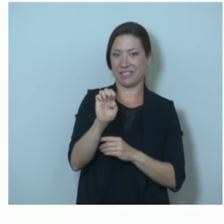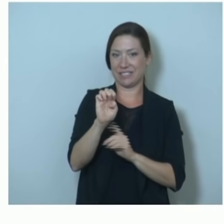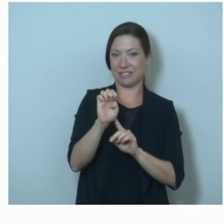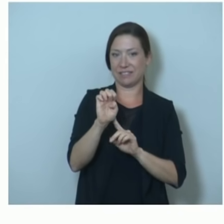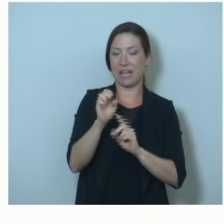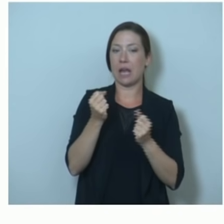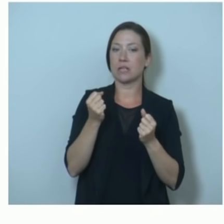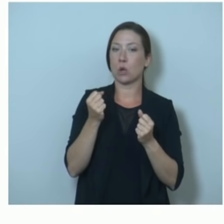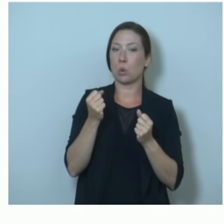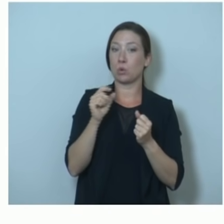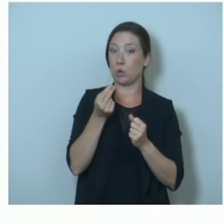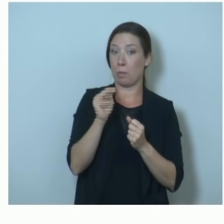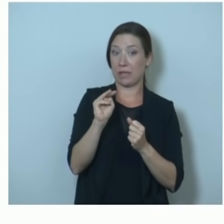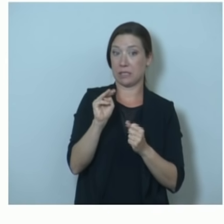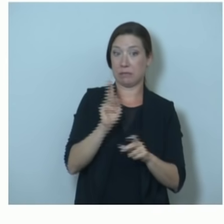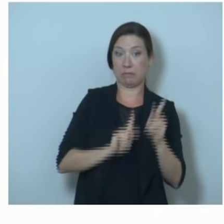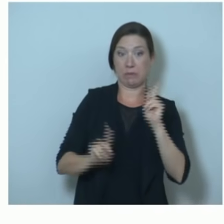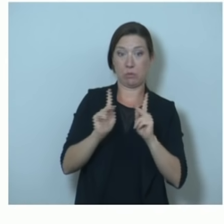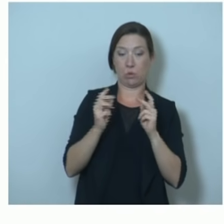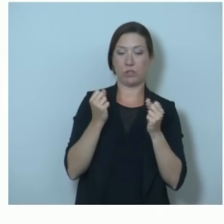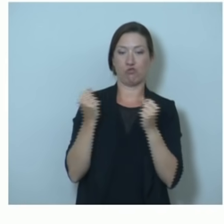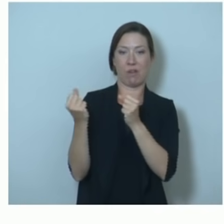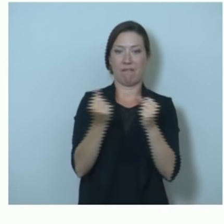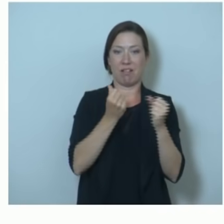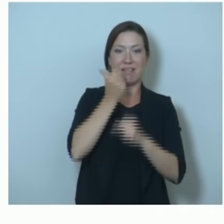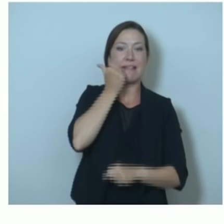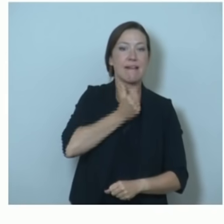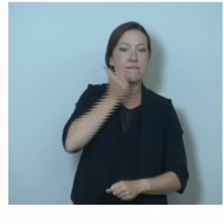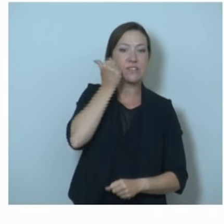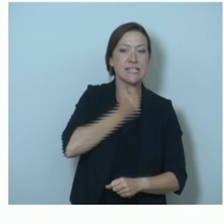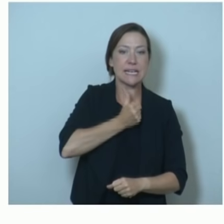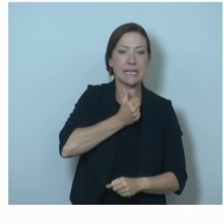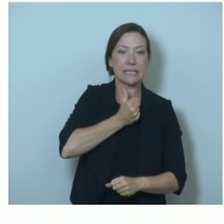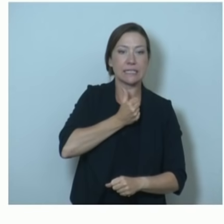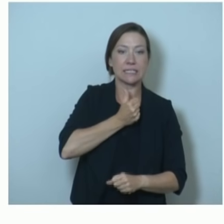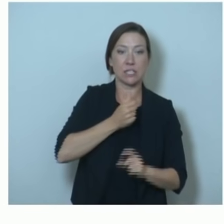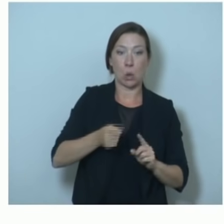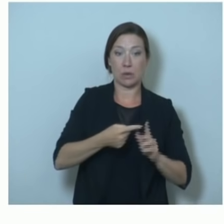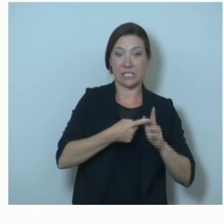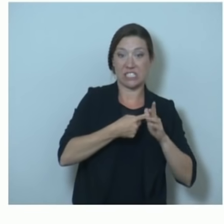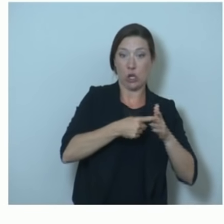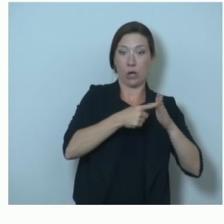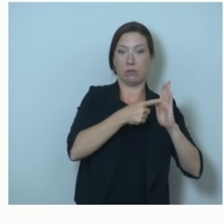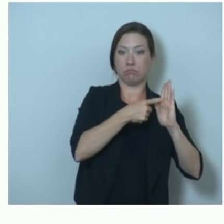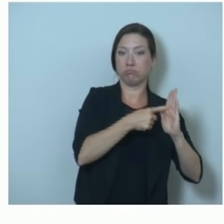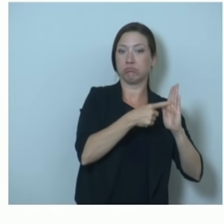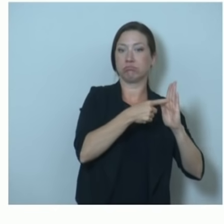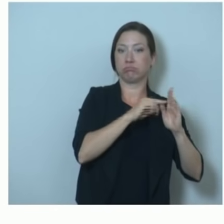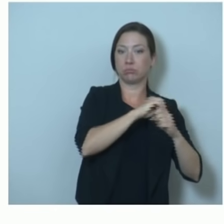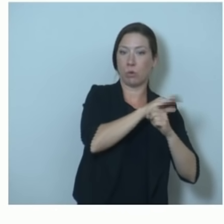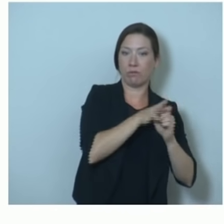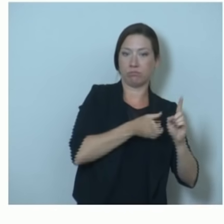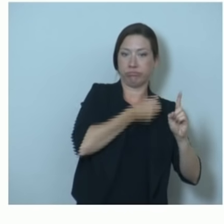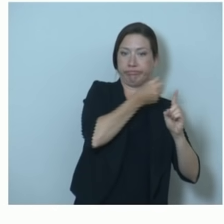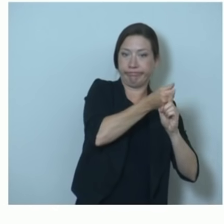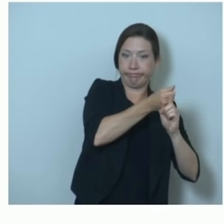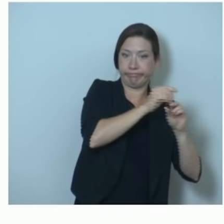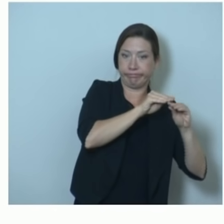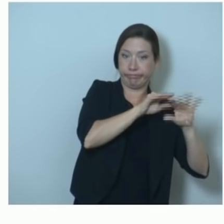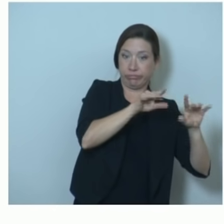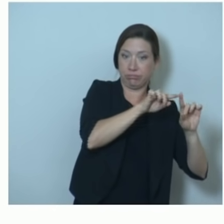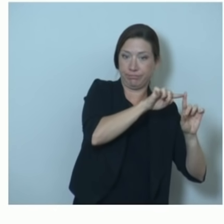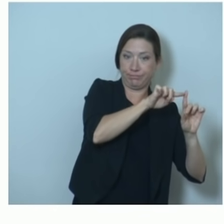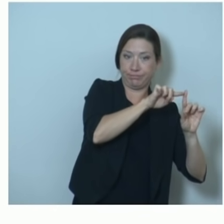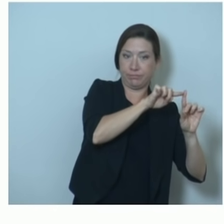traveled by day since the beginning of the epidemic. If you're new to these presentations, the